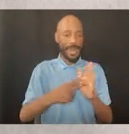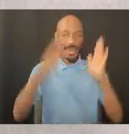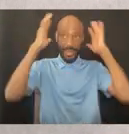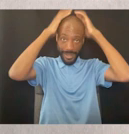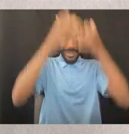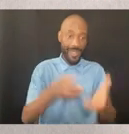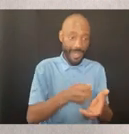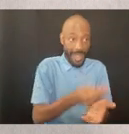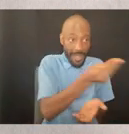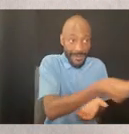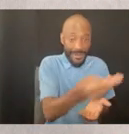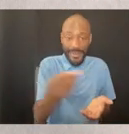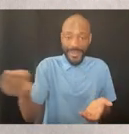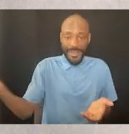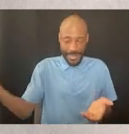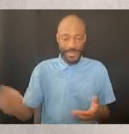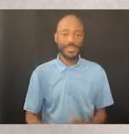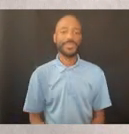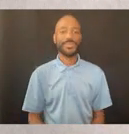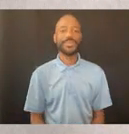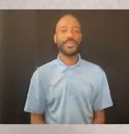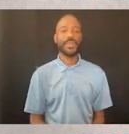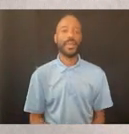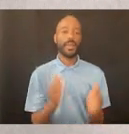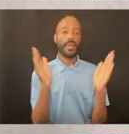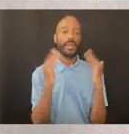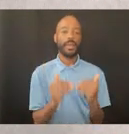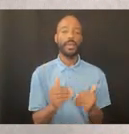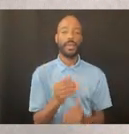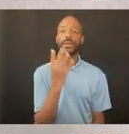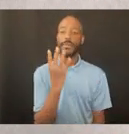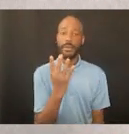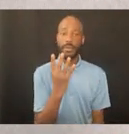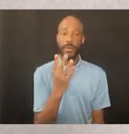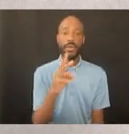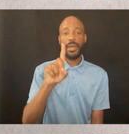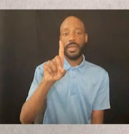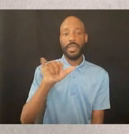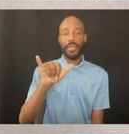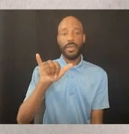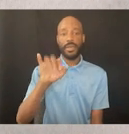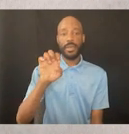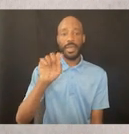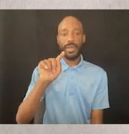Nice. In Figure 4, we see the dye test coif.